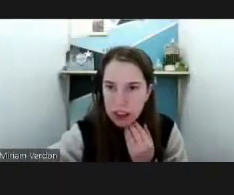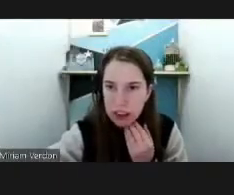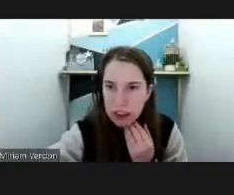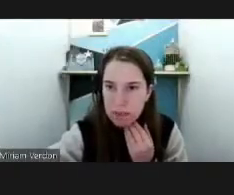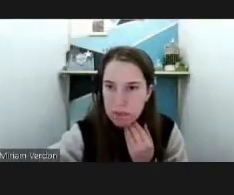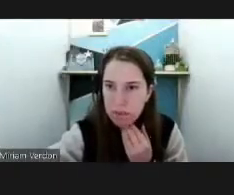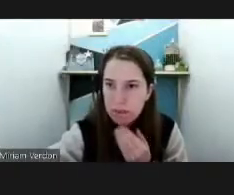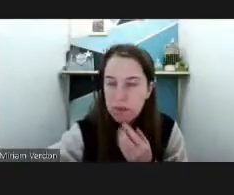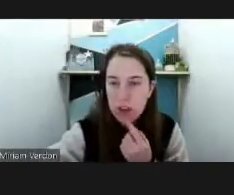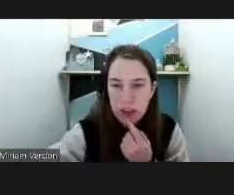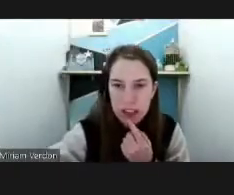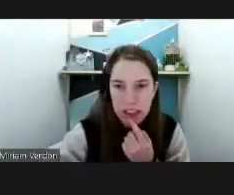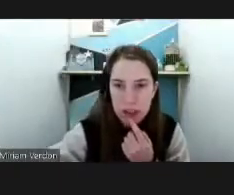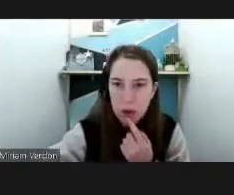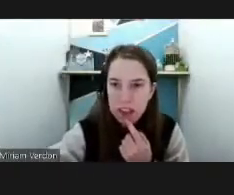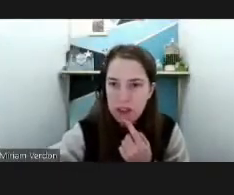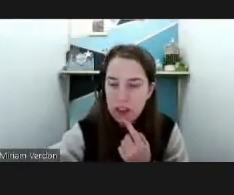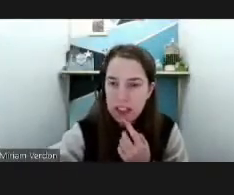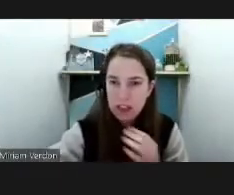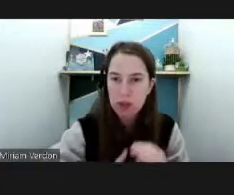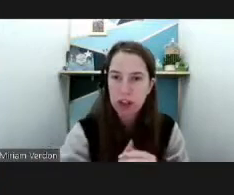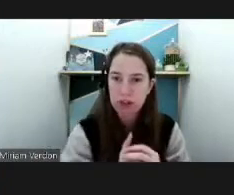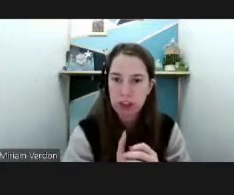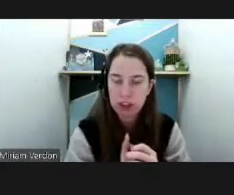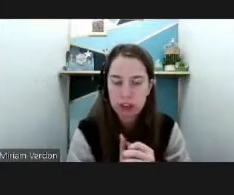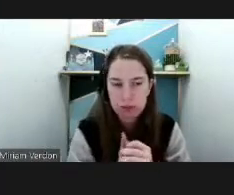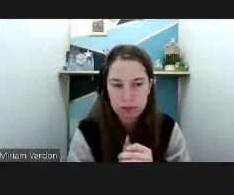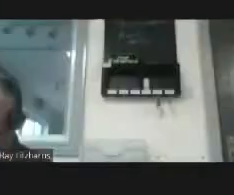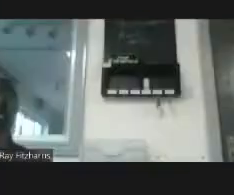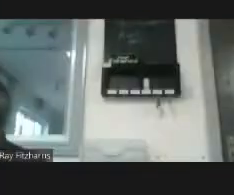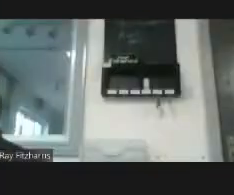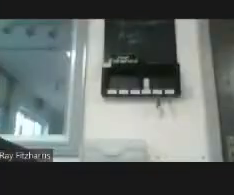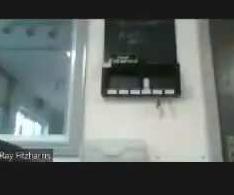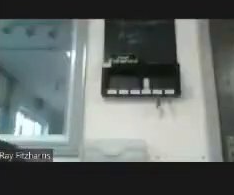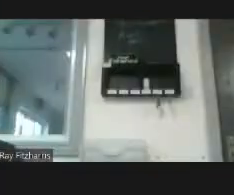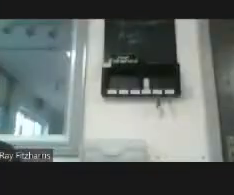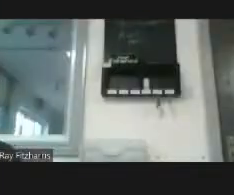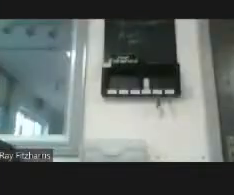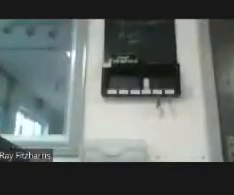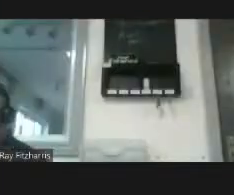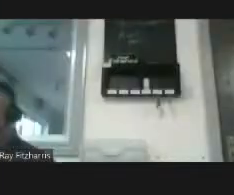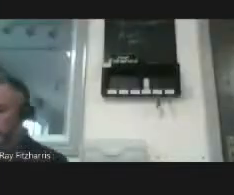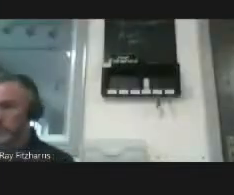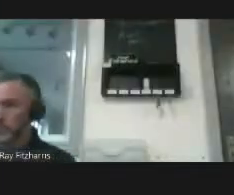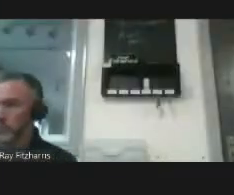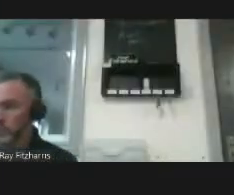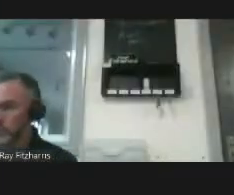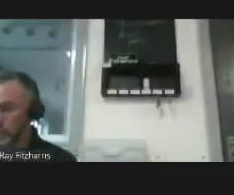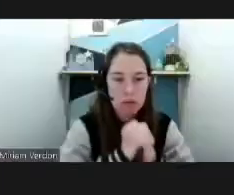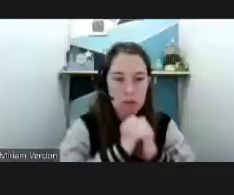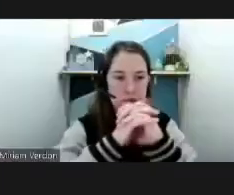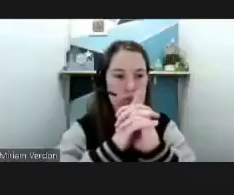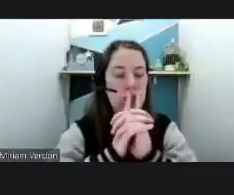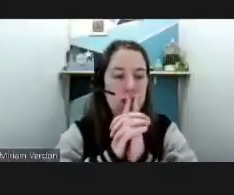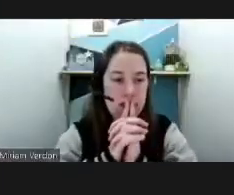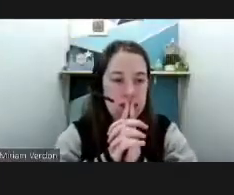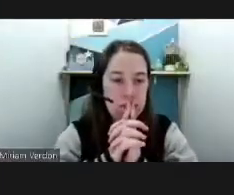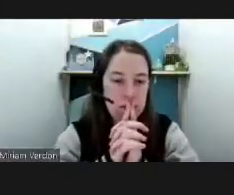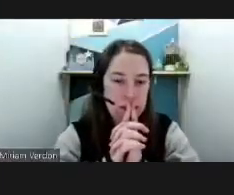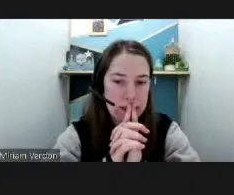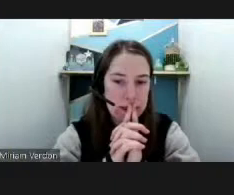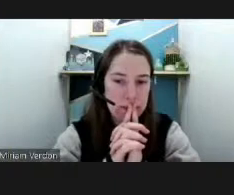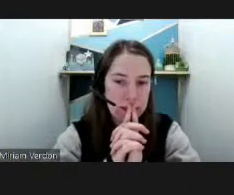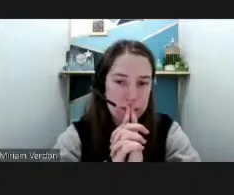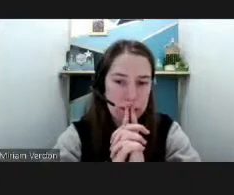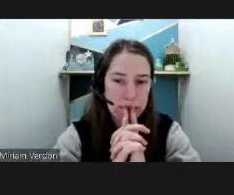Fergal, I'm just trying to think now. What device are you on, Fergal? I'm actually on an iPad, which may be a